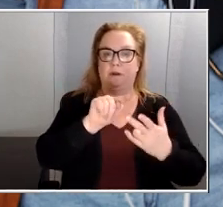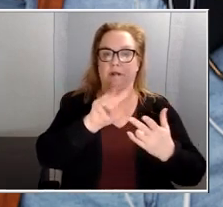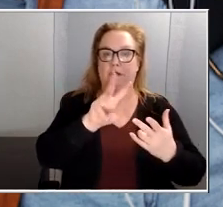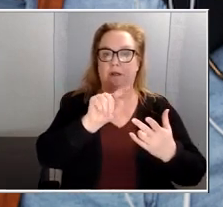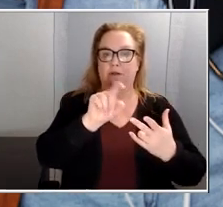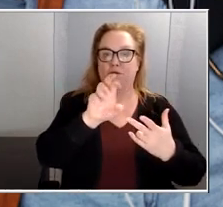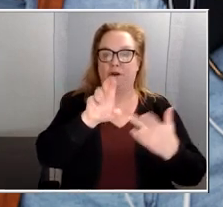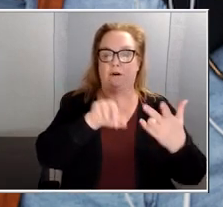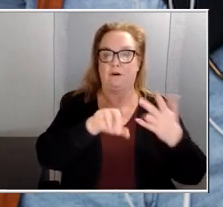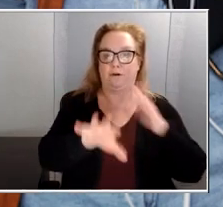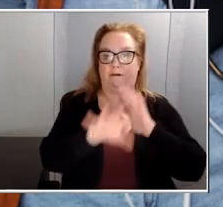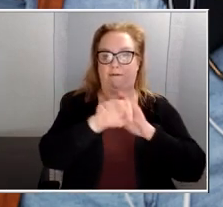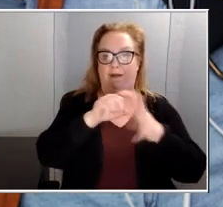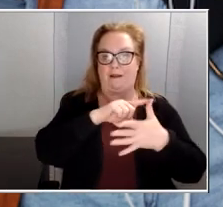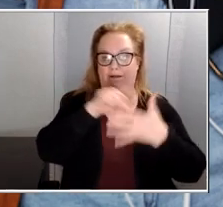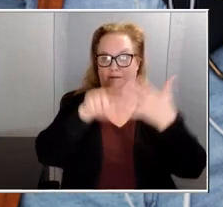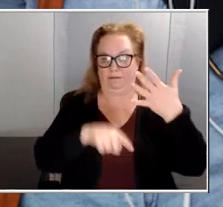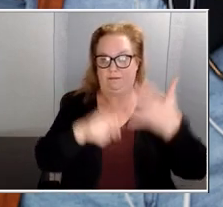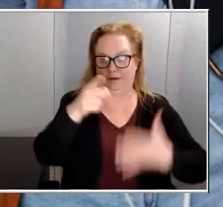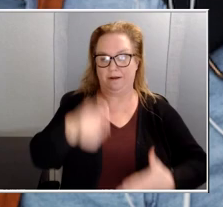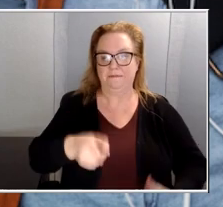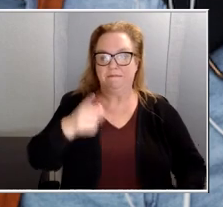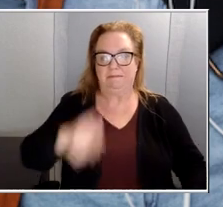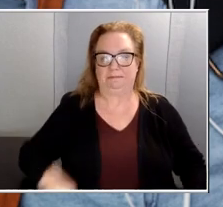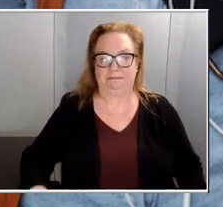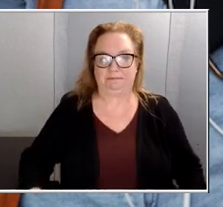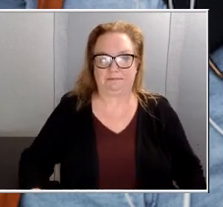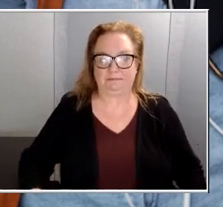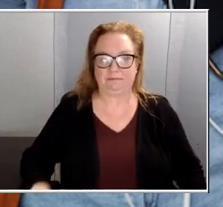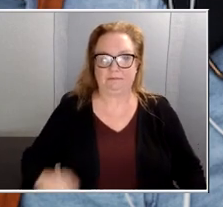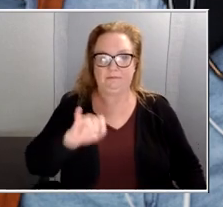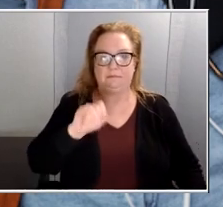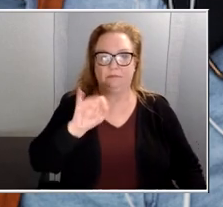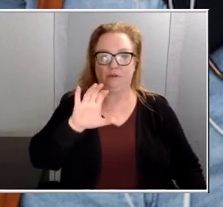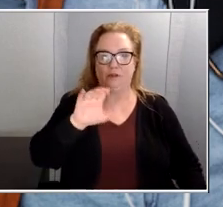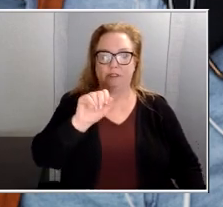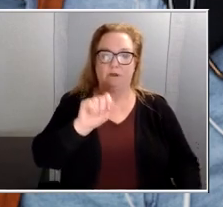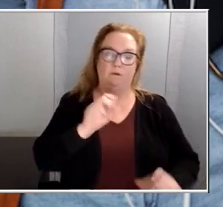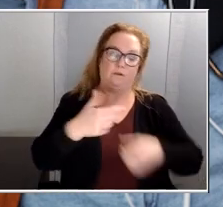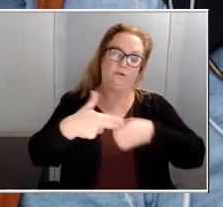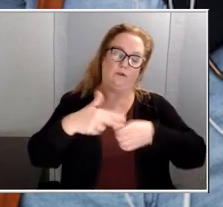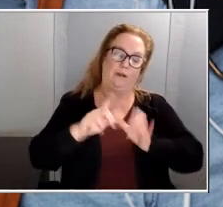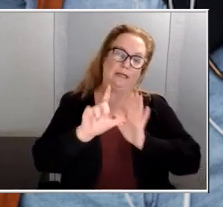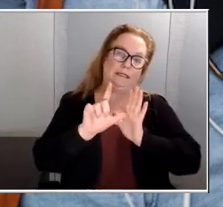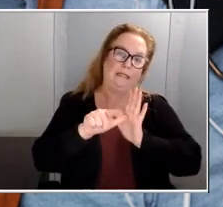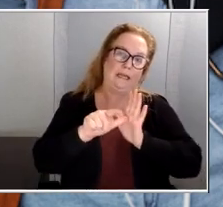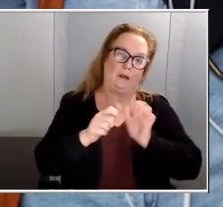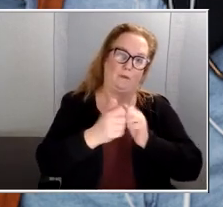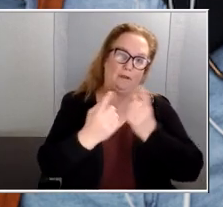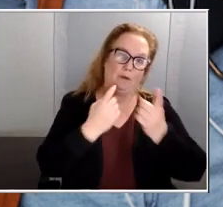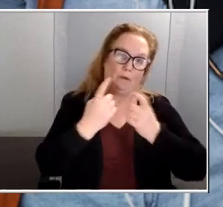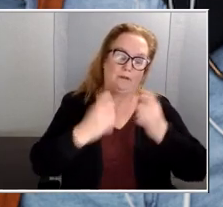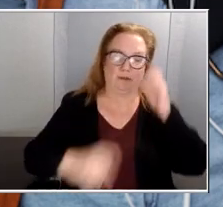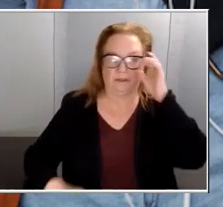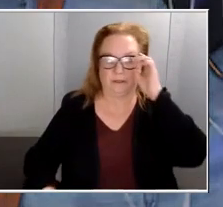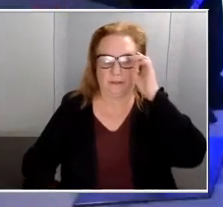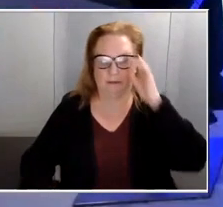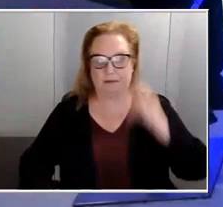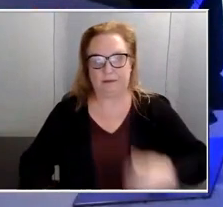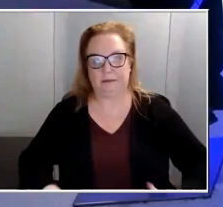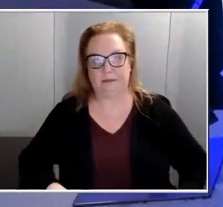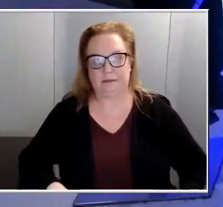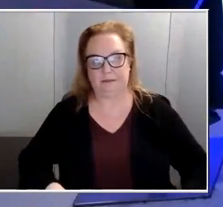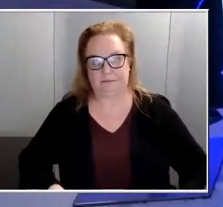You'll find links to those right here on your screen. Jessica Lovell will join us a little later with those questions. Okay, so